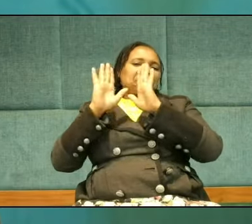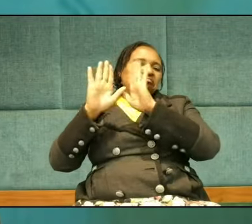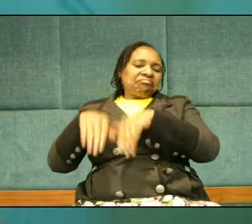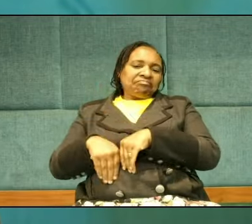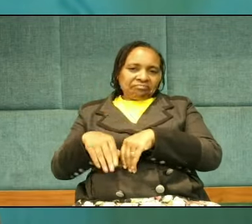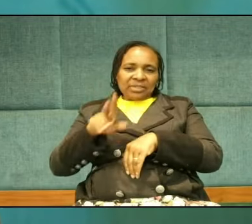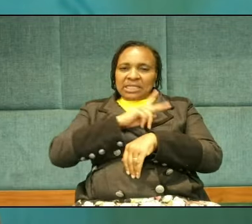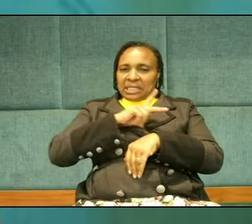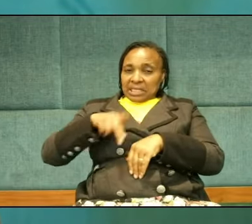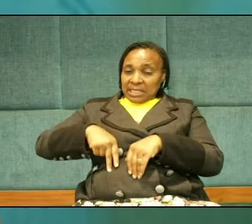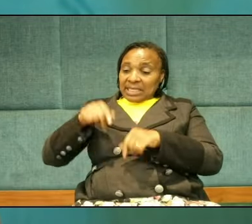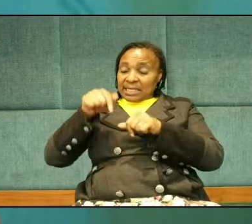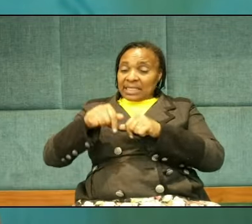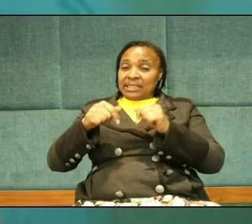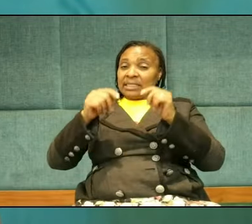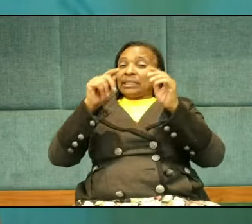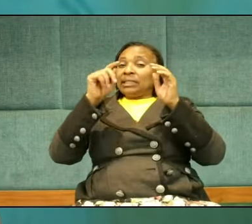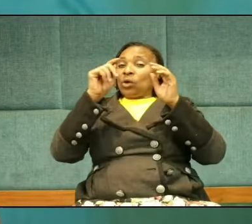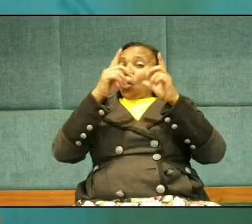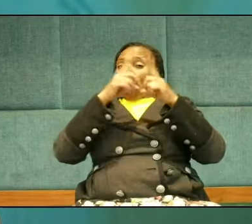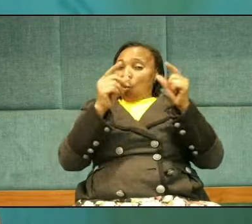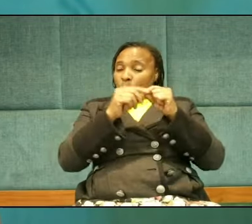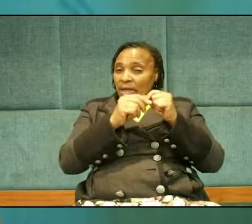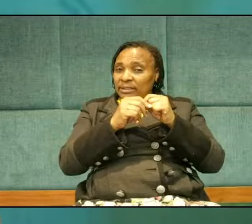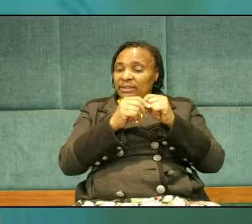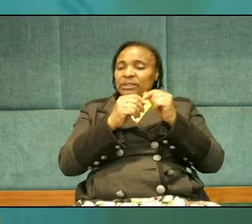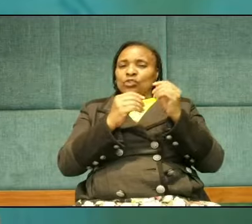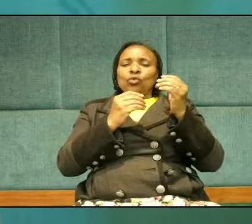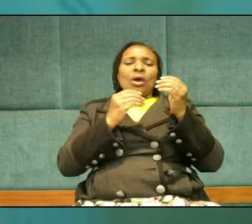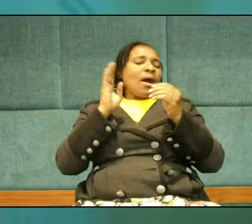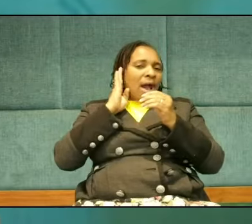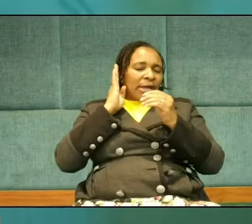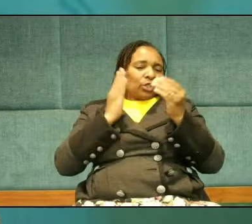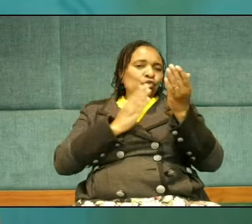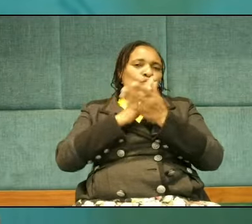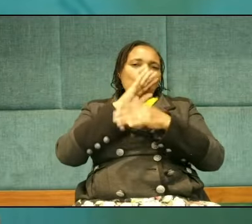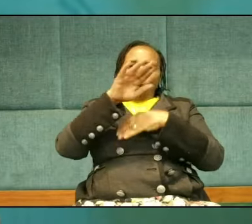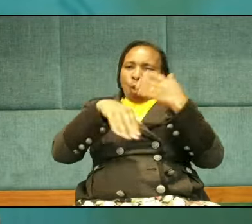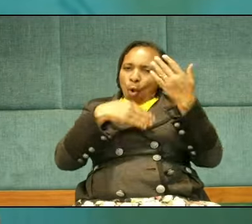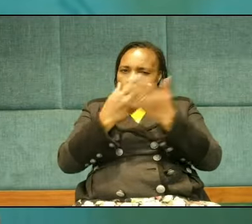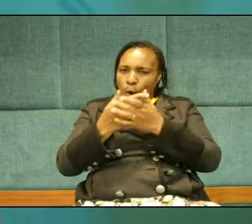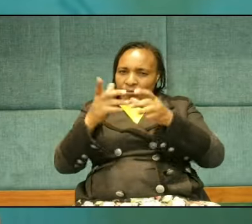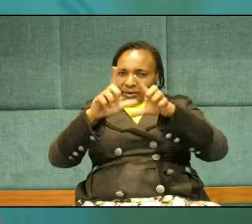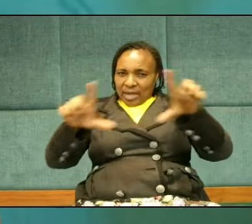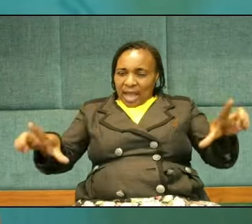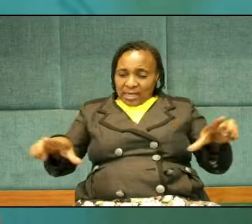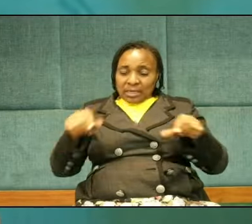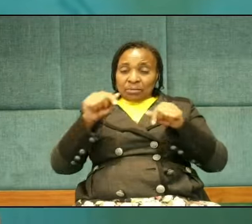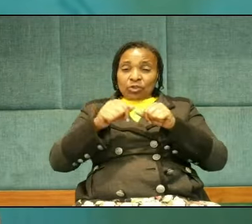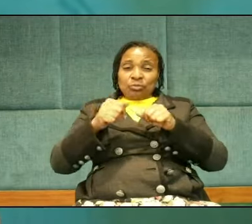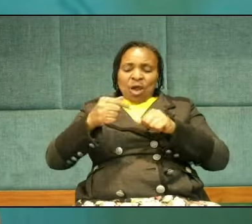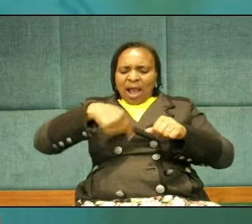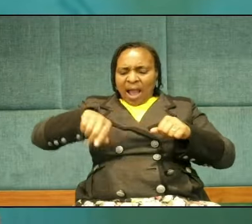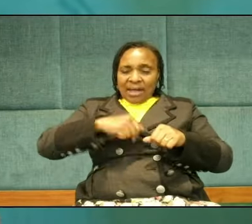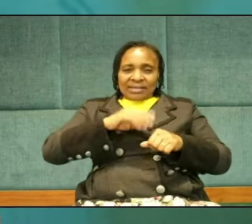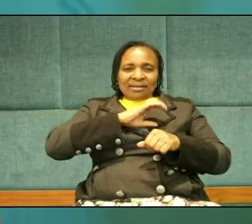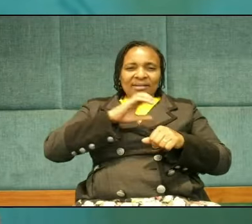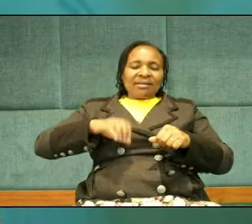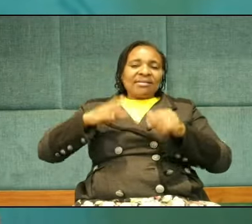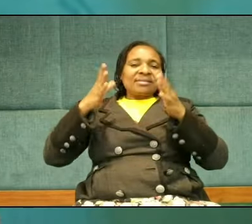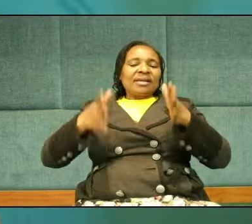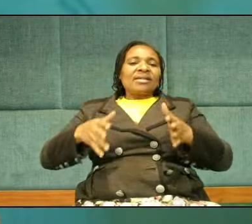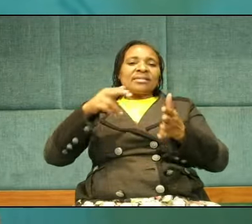And that statement was heard throughout the land, I'm sure. Now, are we willing as Christians to stand up